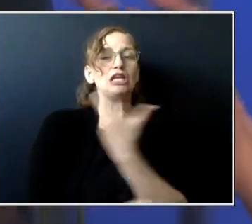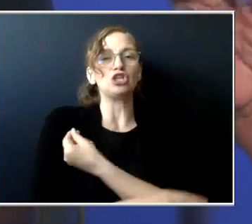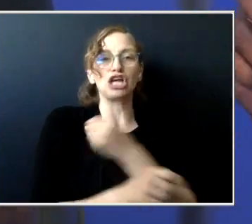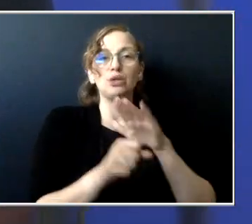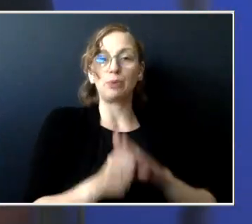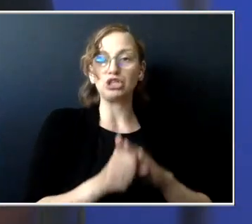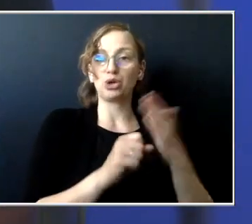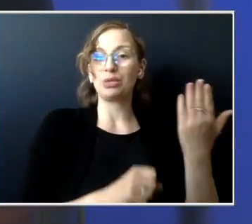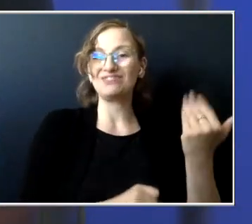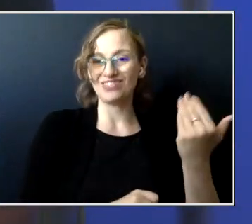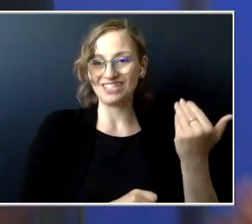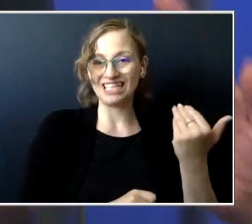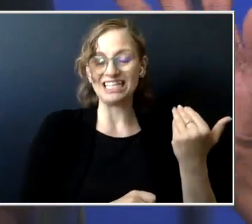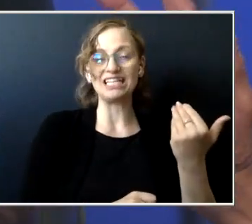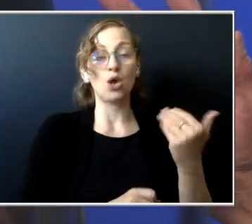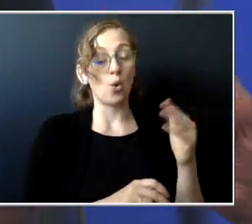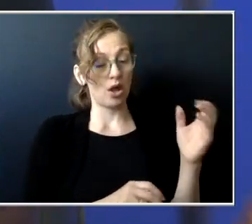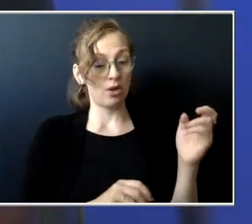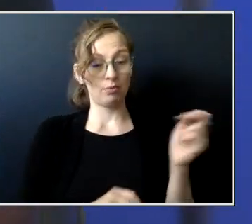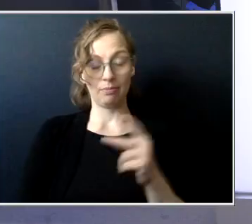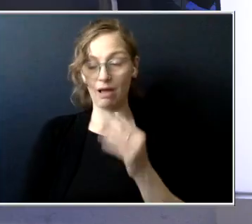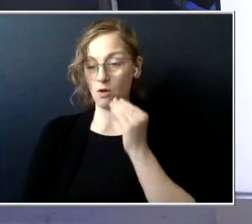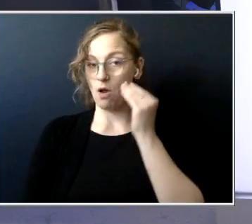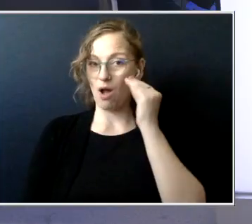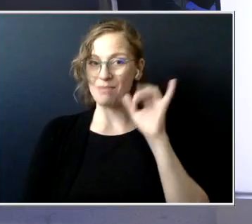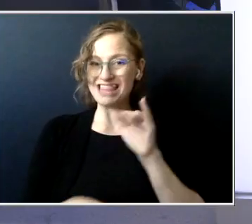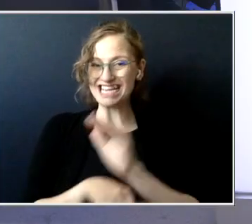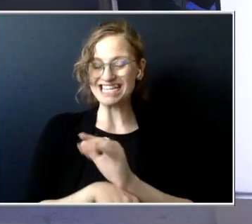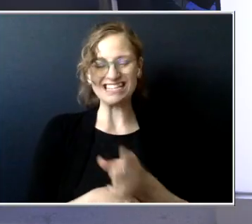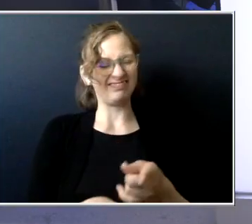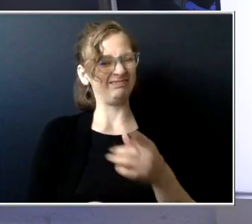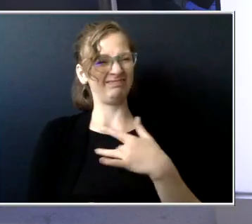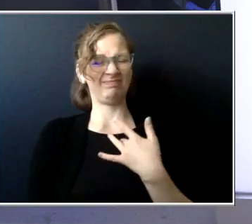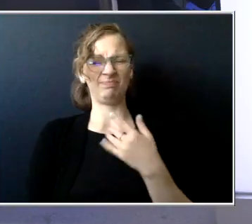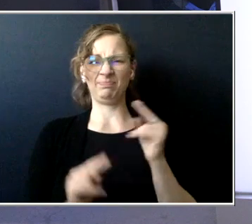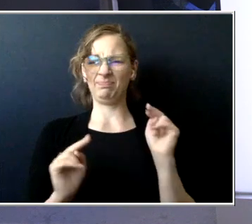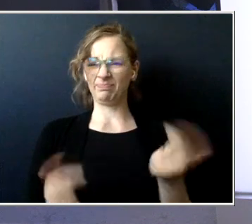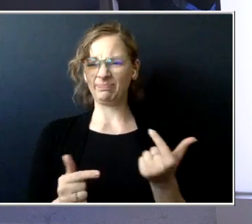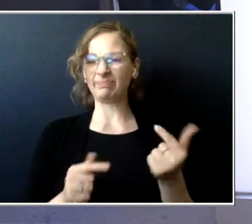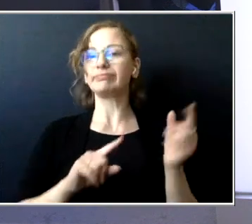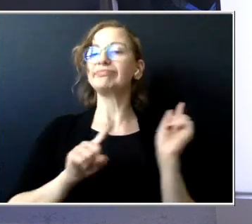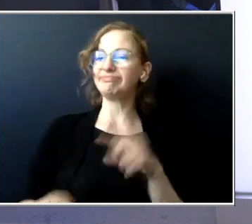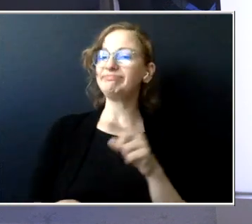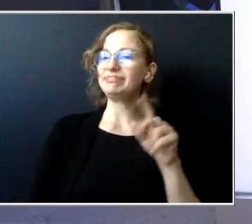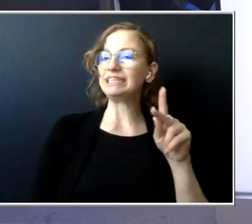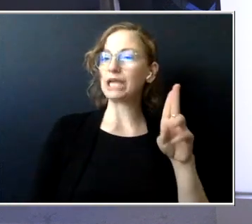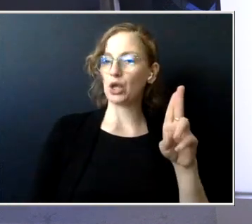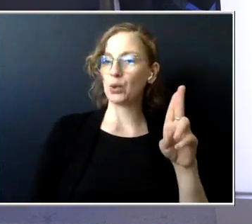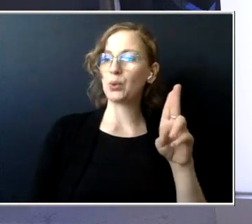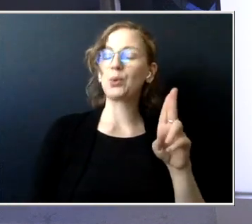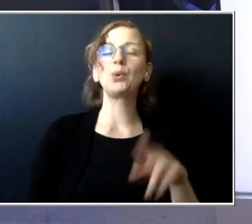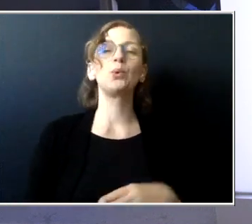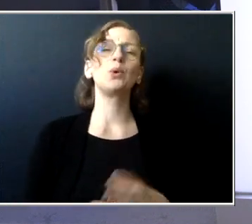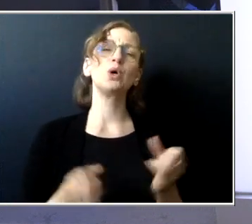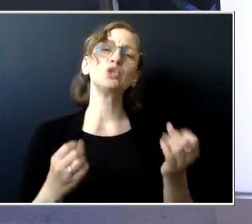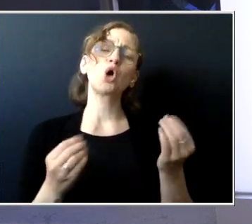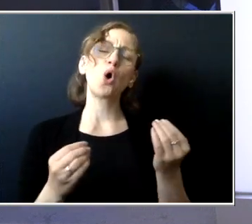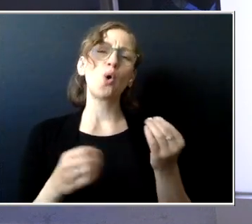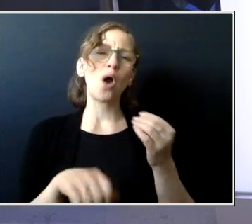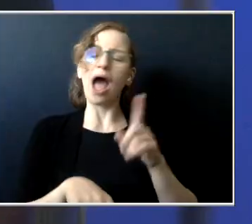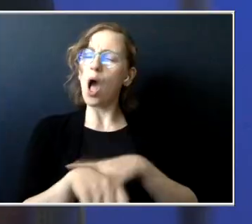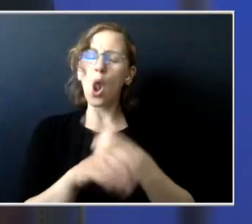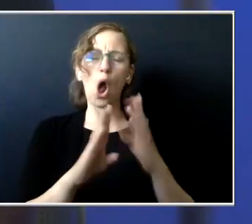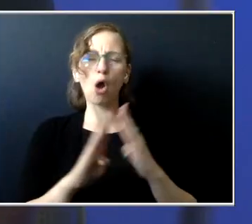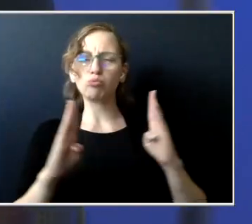so we came to KU. Okay. And over what time period, prior to his LVAD, did you notice all these symptoms you're talking about? I would